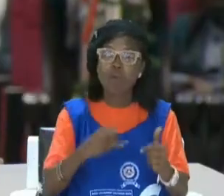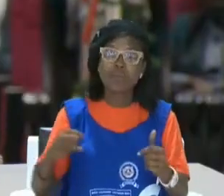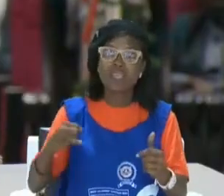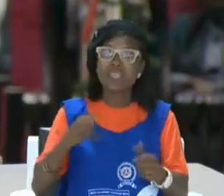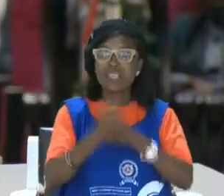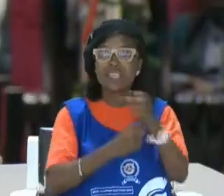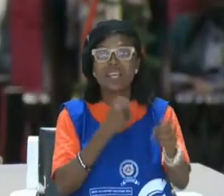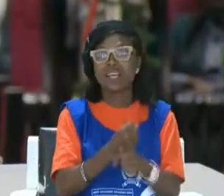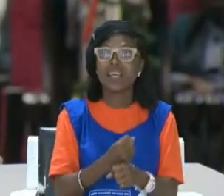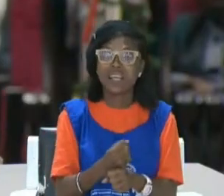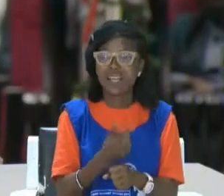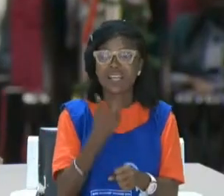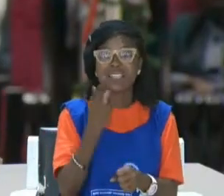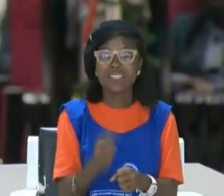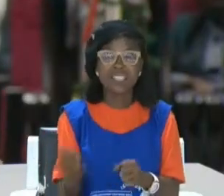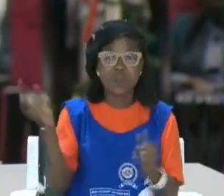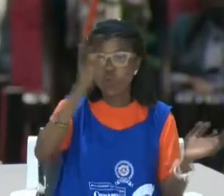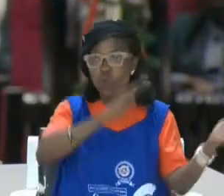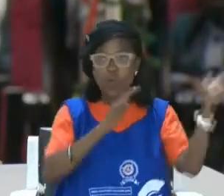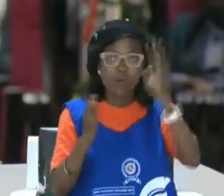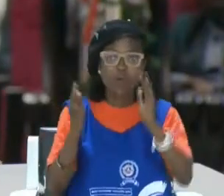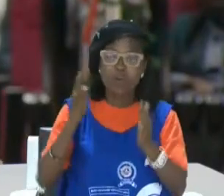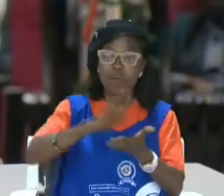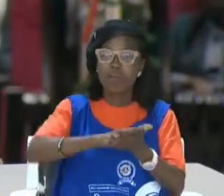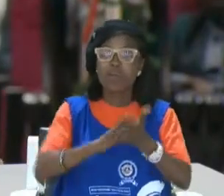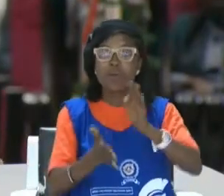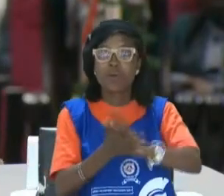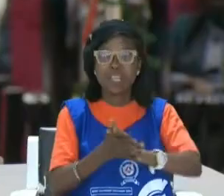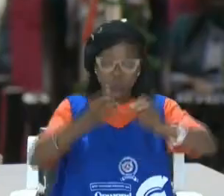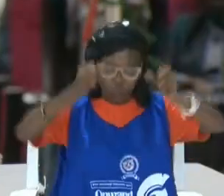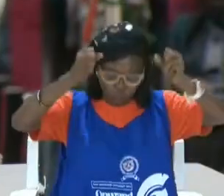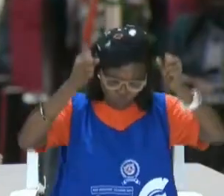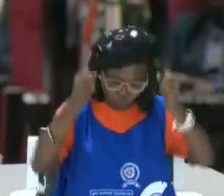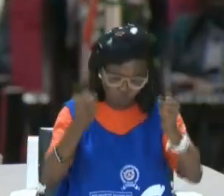the wind is going to become stronger.